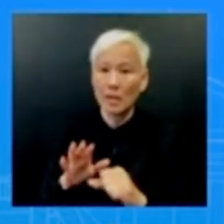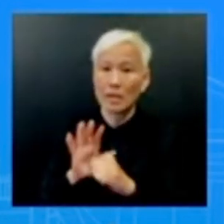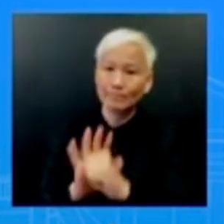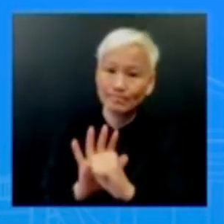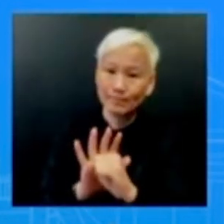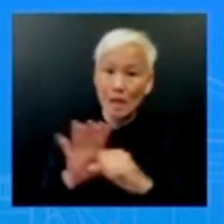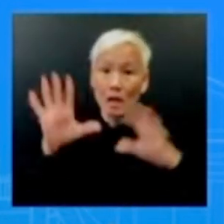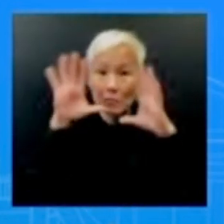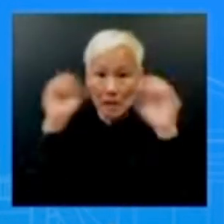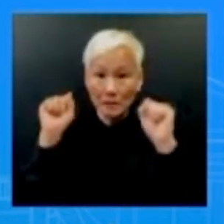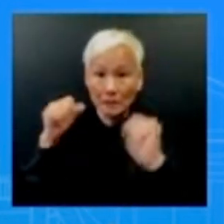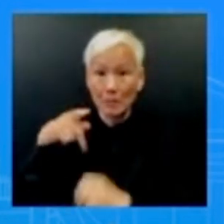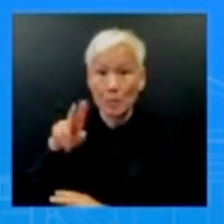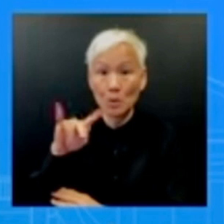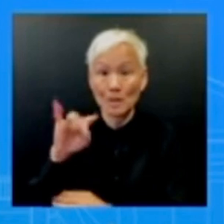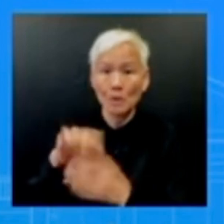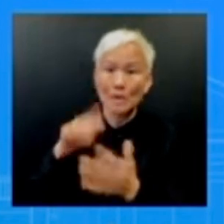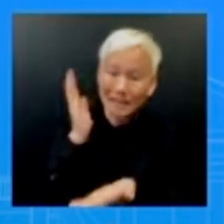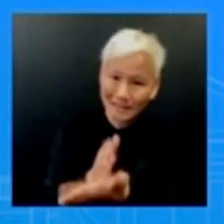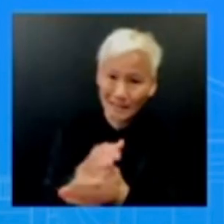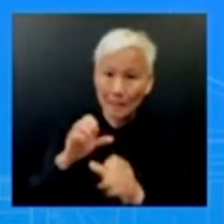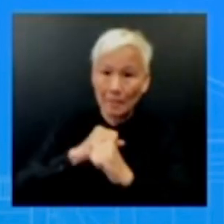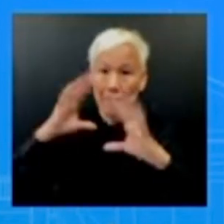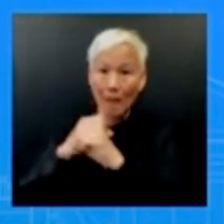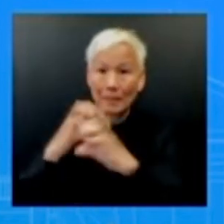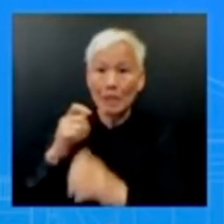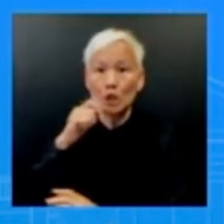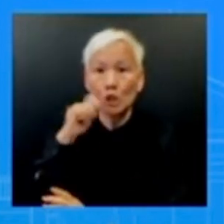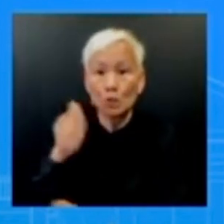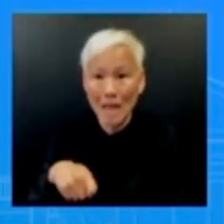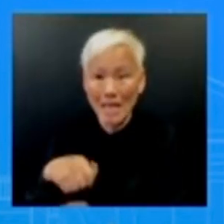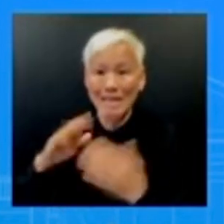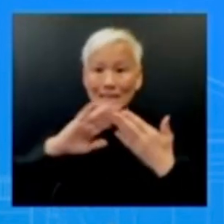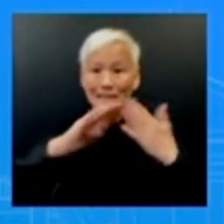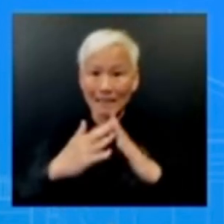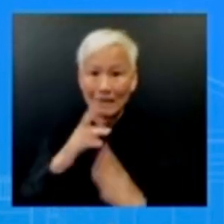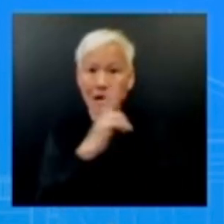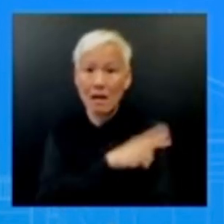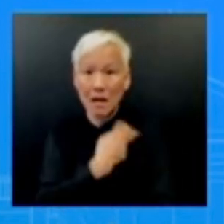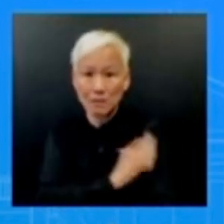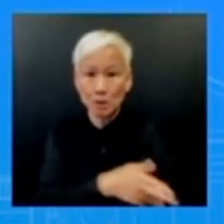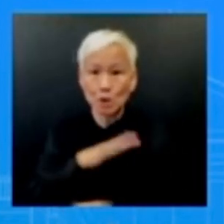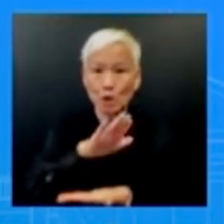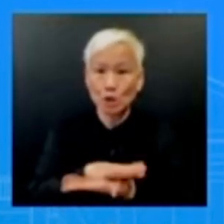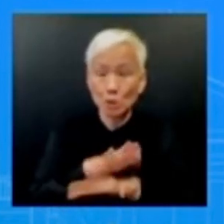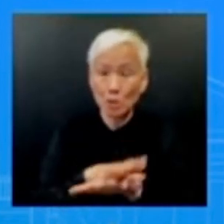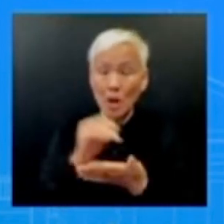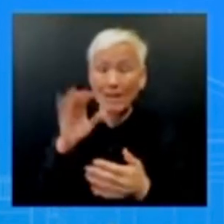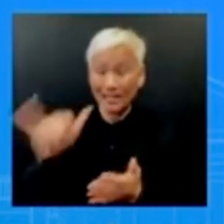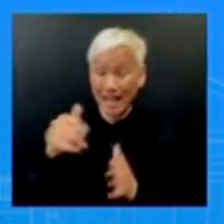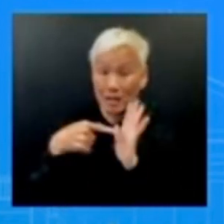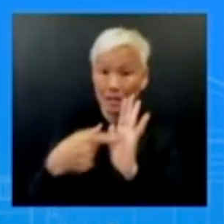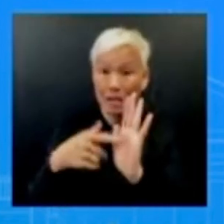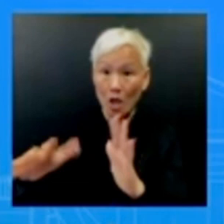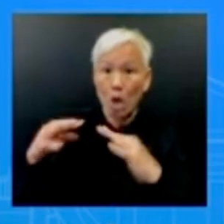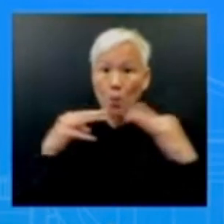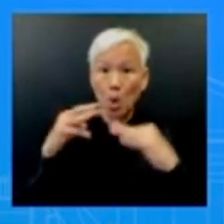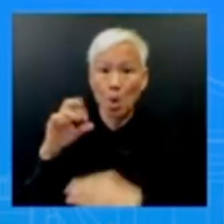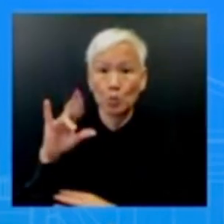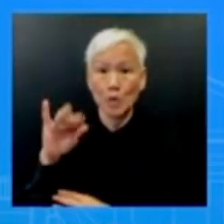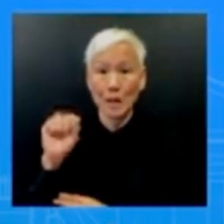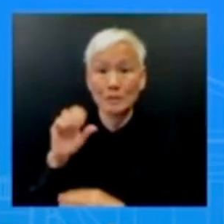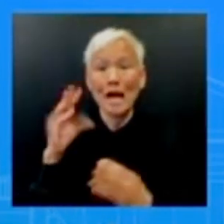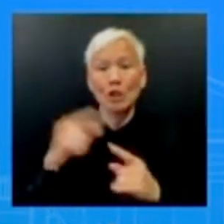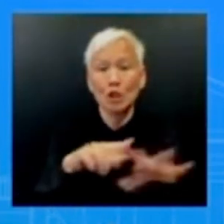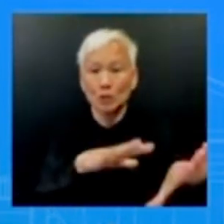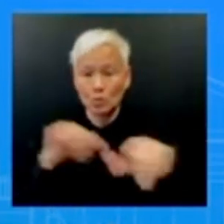schools, to halt the war crimes and atrocities, and to withdraw all his troops. But we are concerned that, instead,